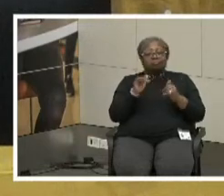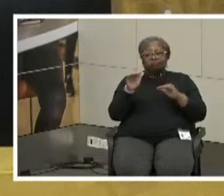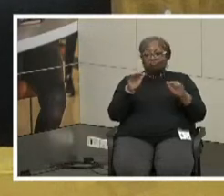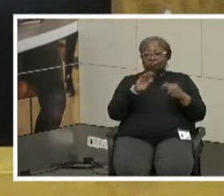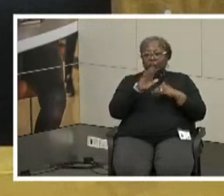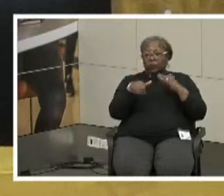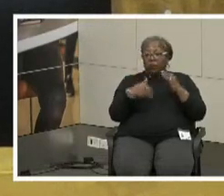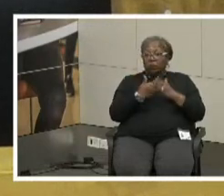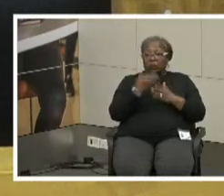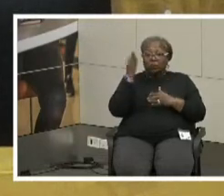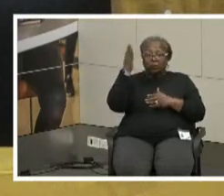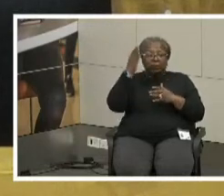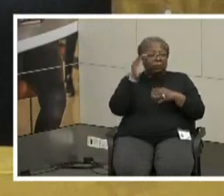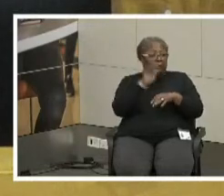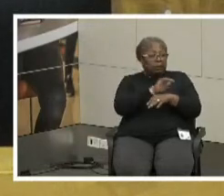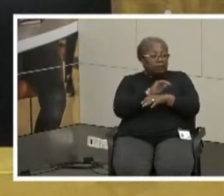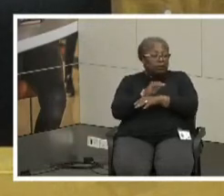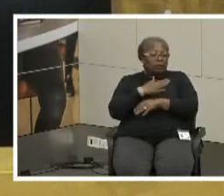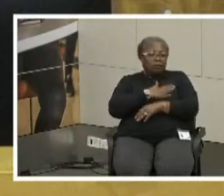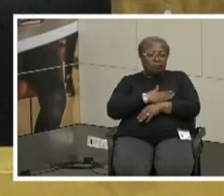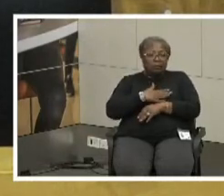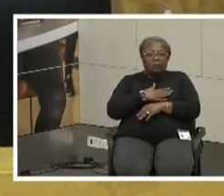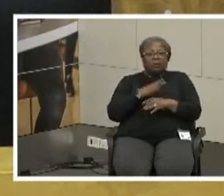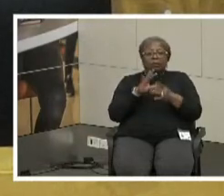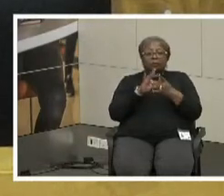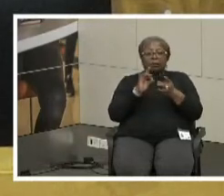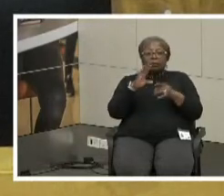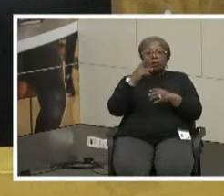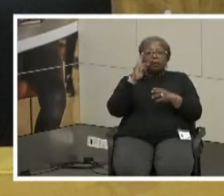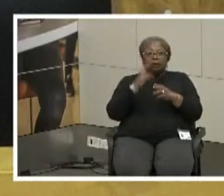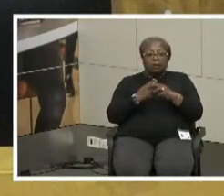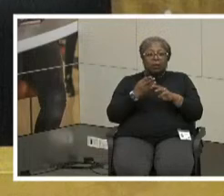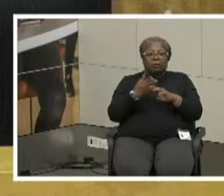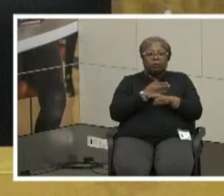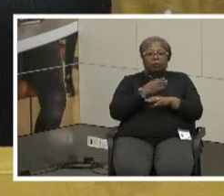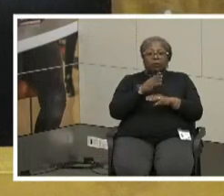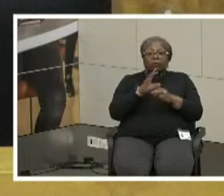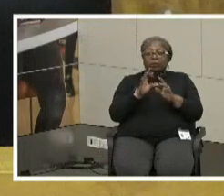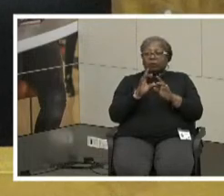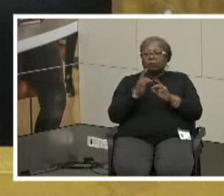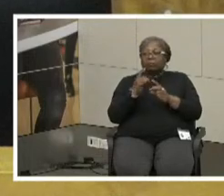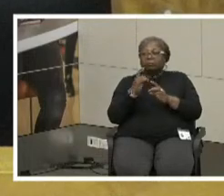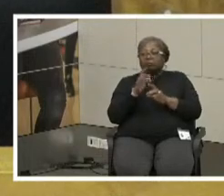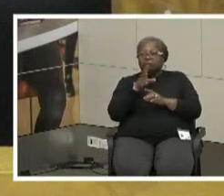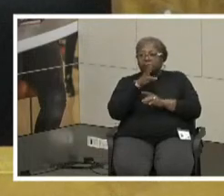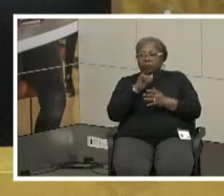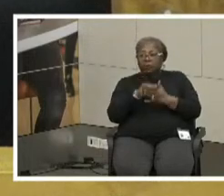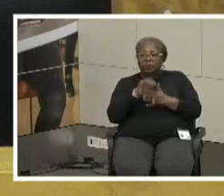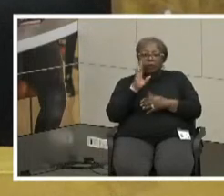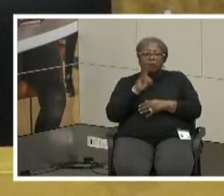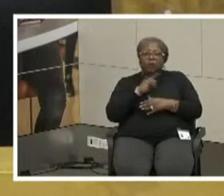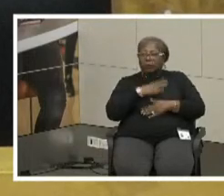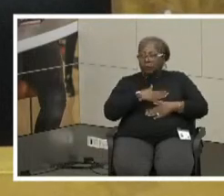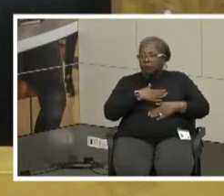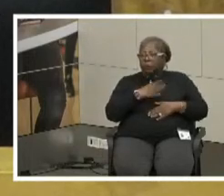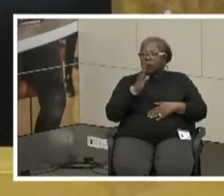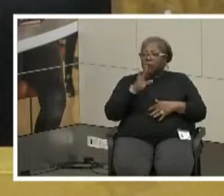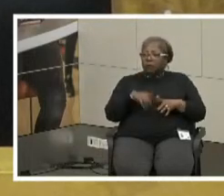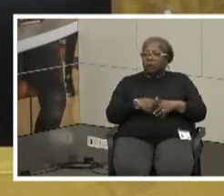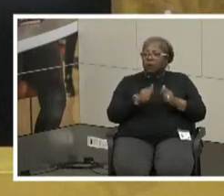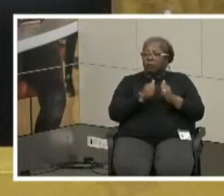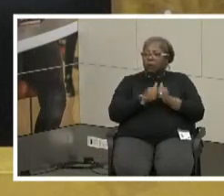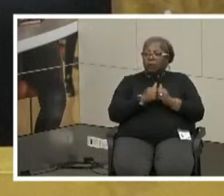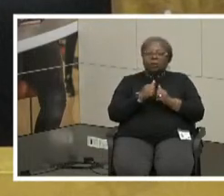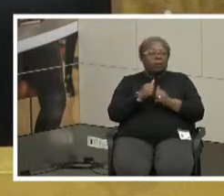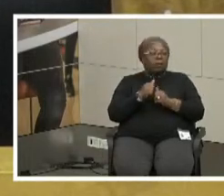the speakers this evening if you will please state your name before beginning your remarks that would be appreciated we will start with